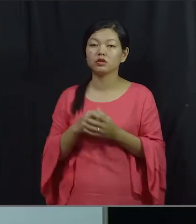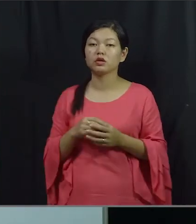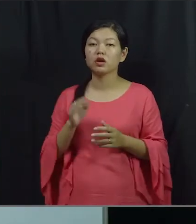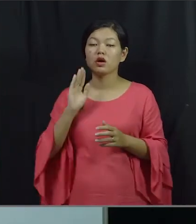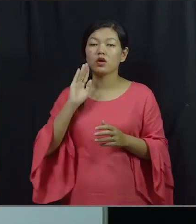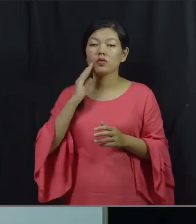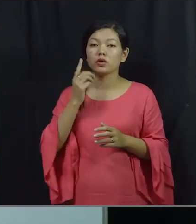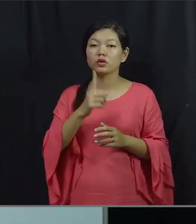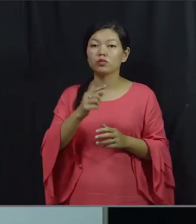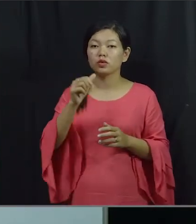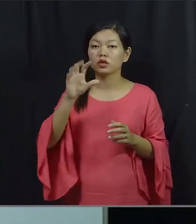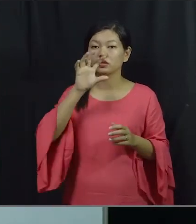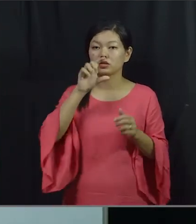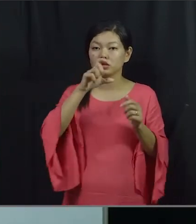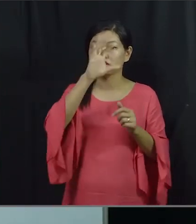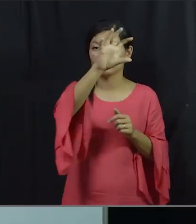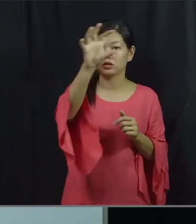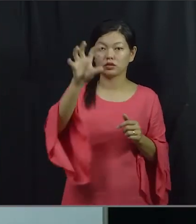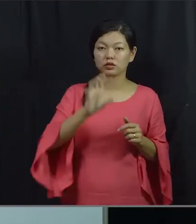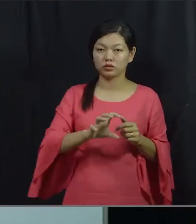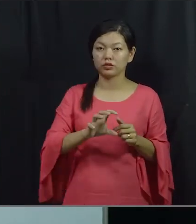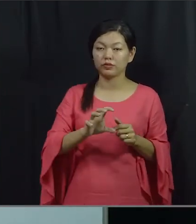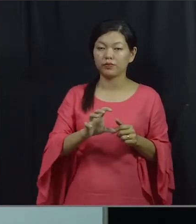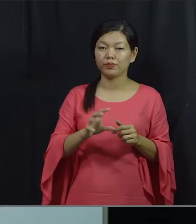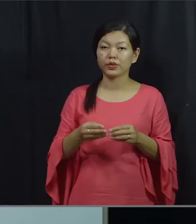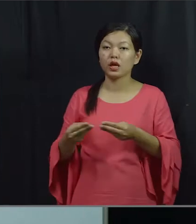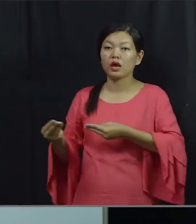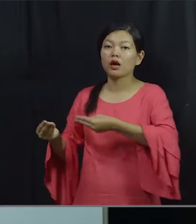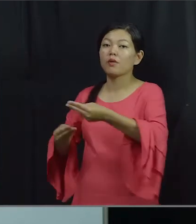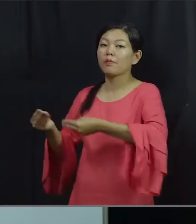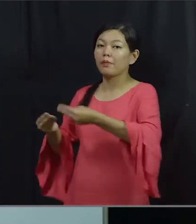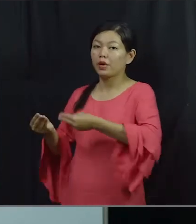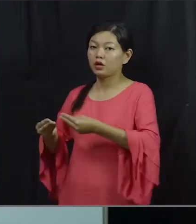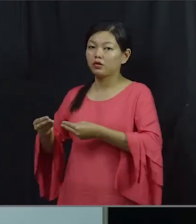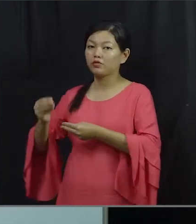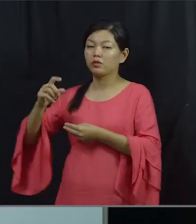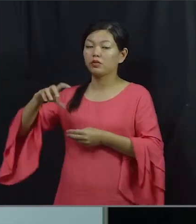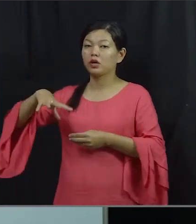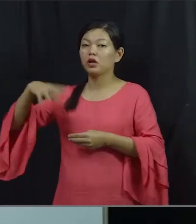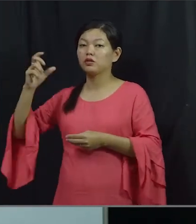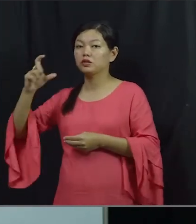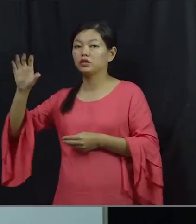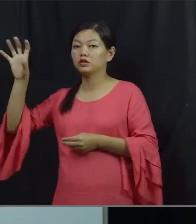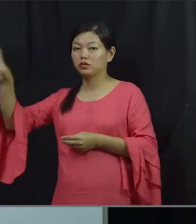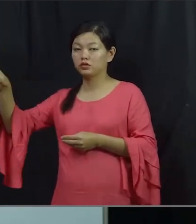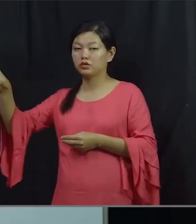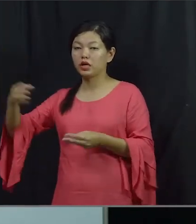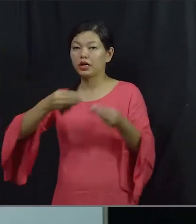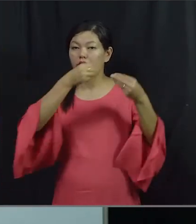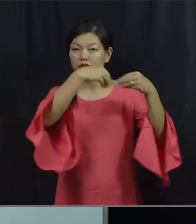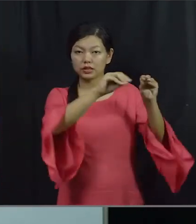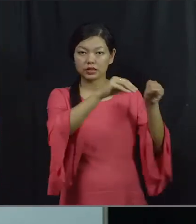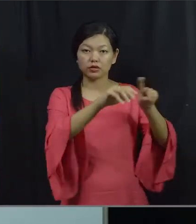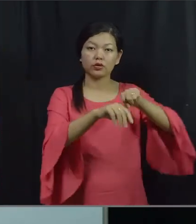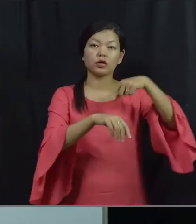from another country and sell the same goods to again different country. That means, let me just give you an example.